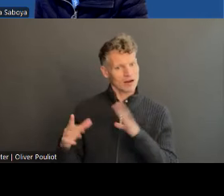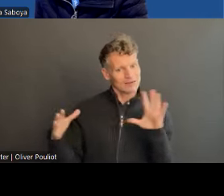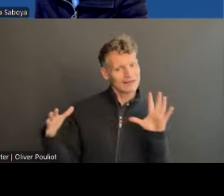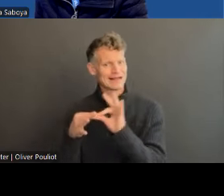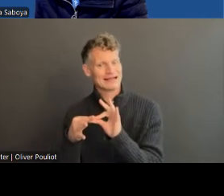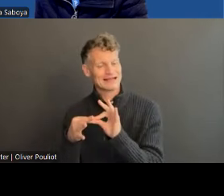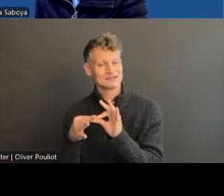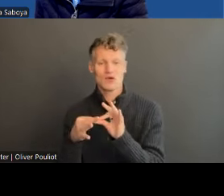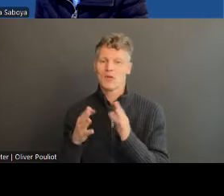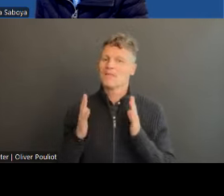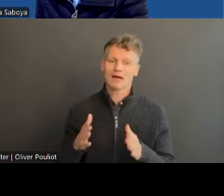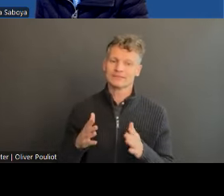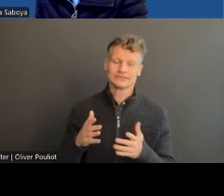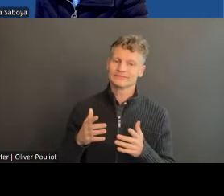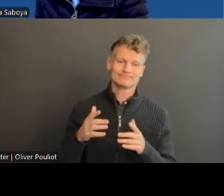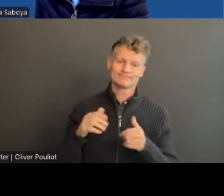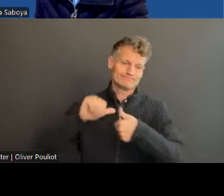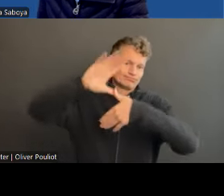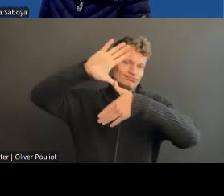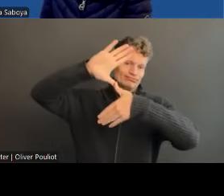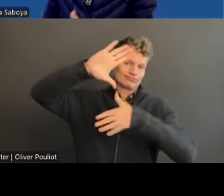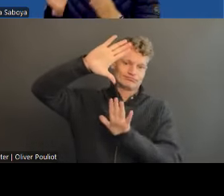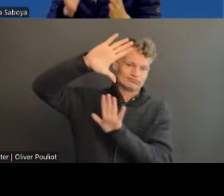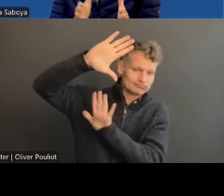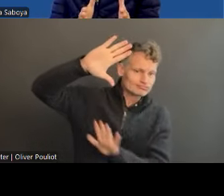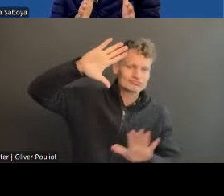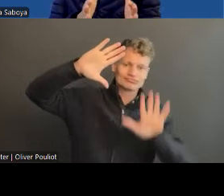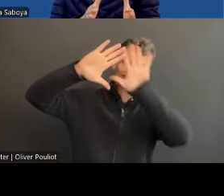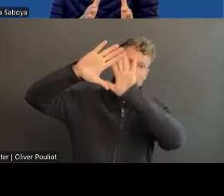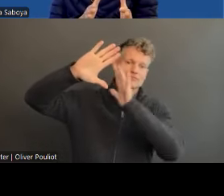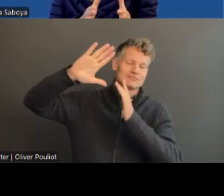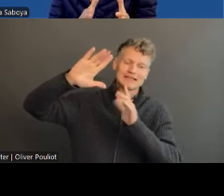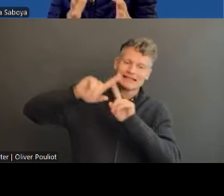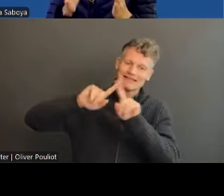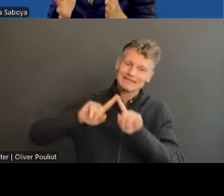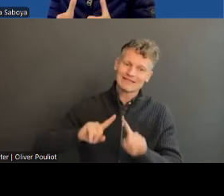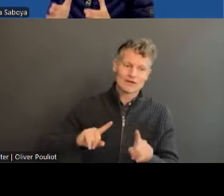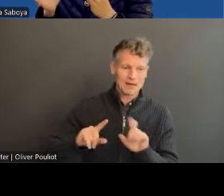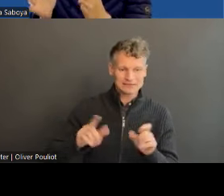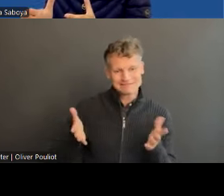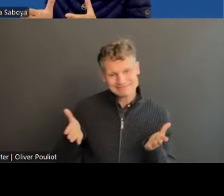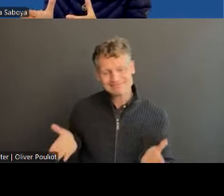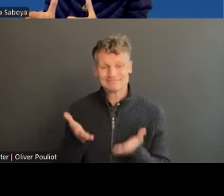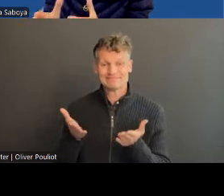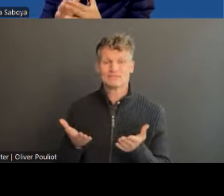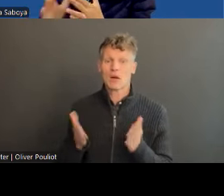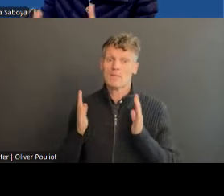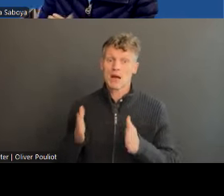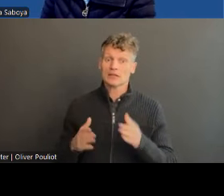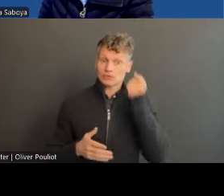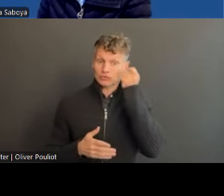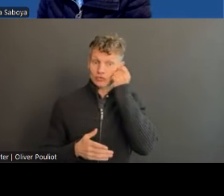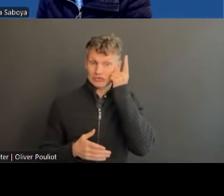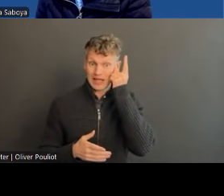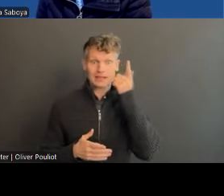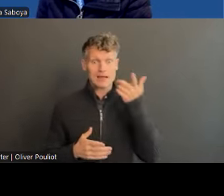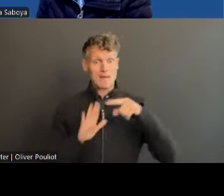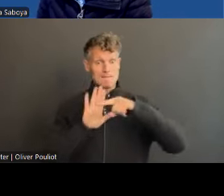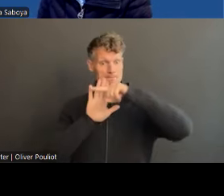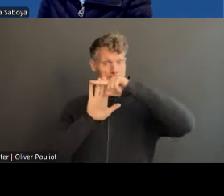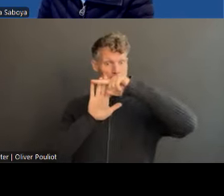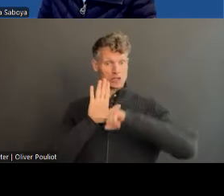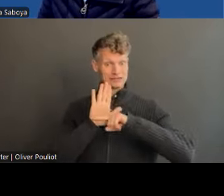accelerate with countries. First of all, we need to understand the effect of policies on health outcomes across the social determinants